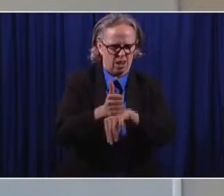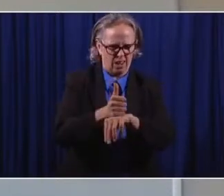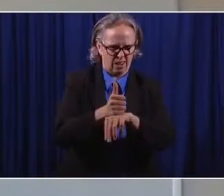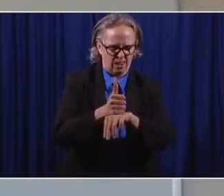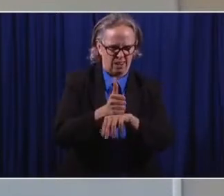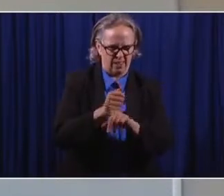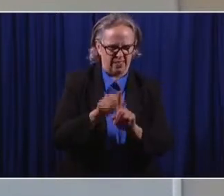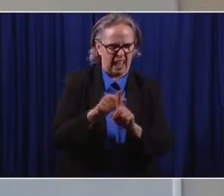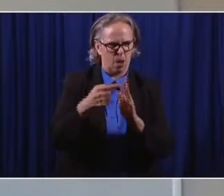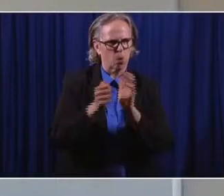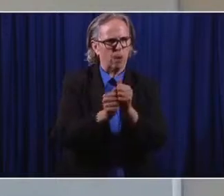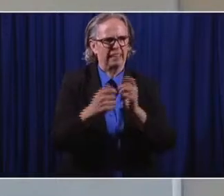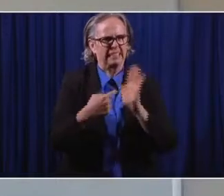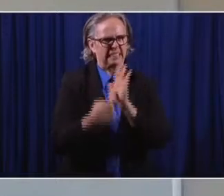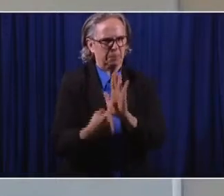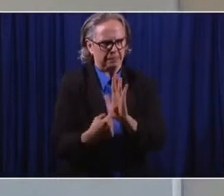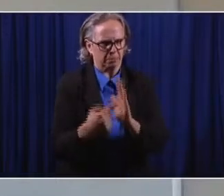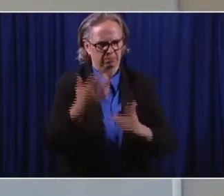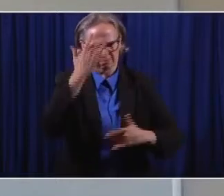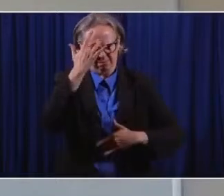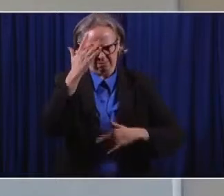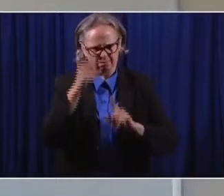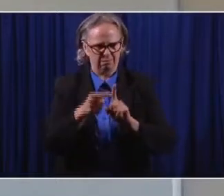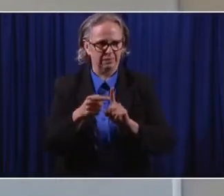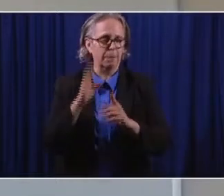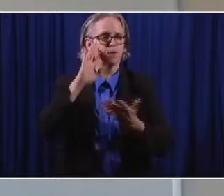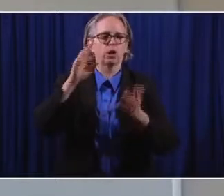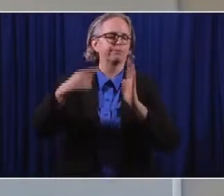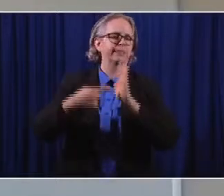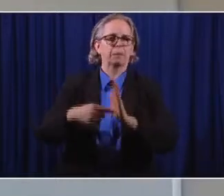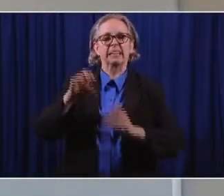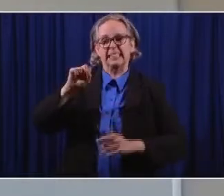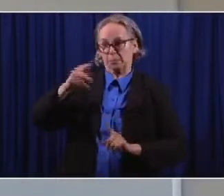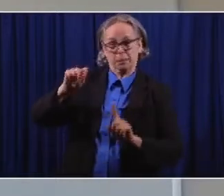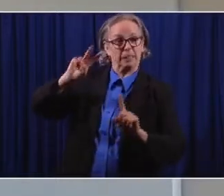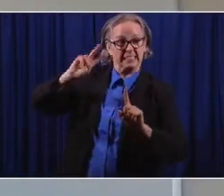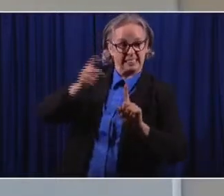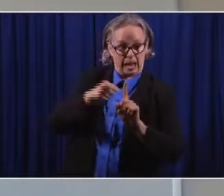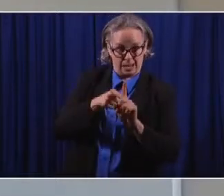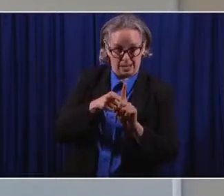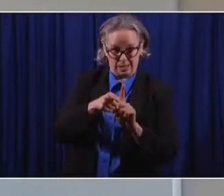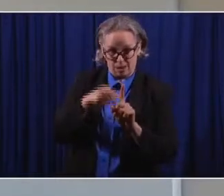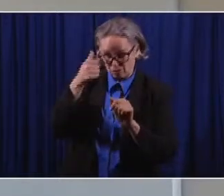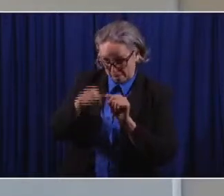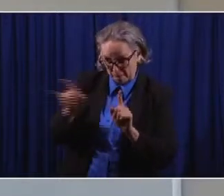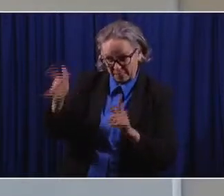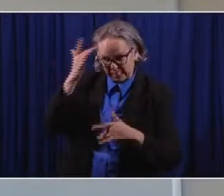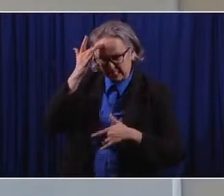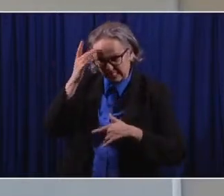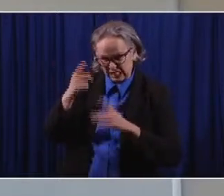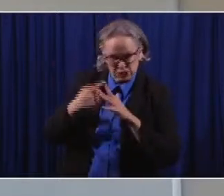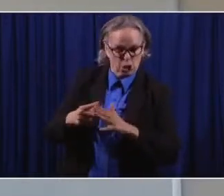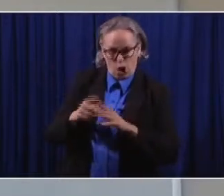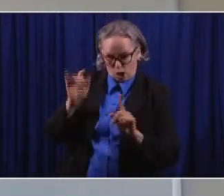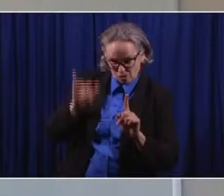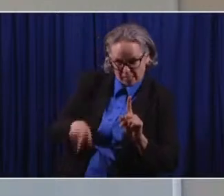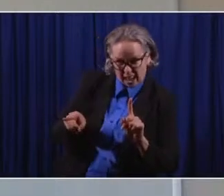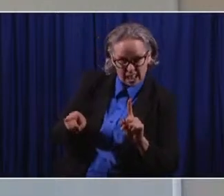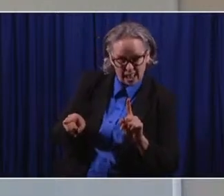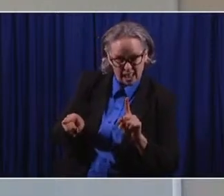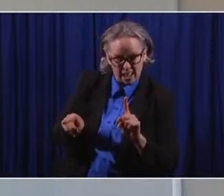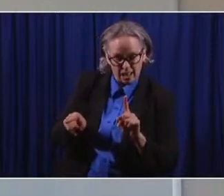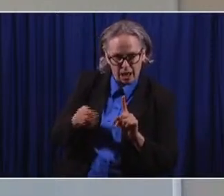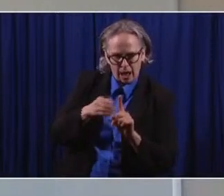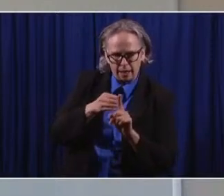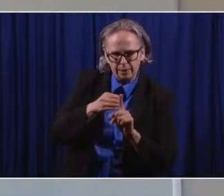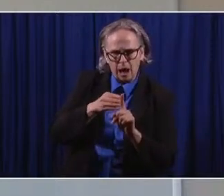we're going since September 2nd, keep that date in your mind. And as we move forward with this interview, we're going to try to